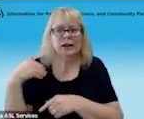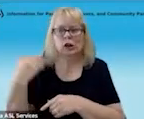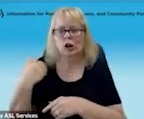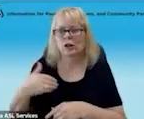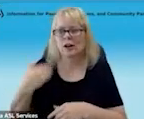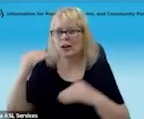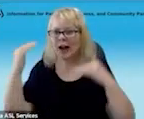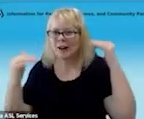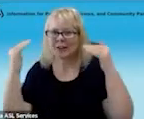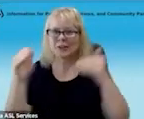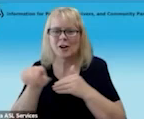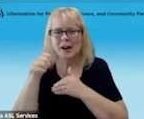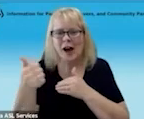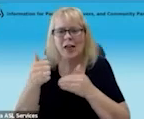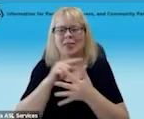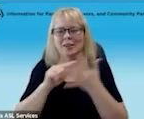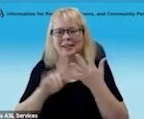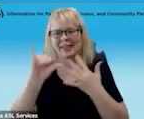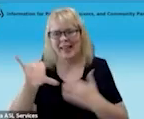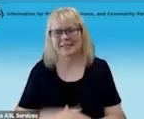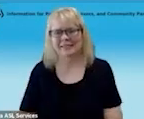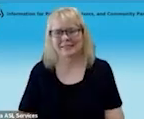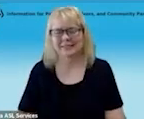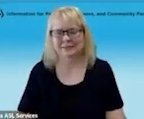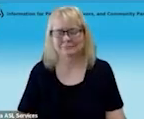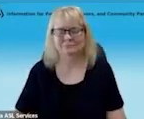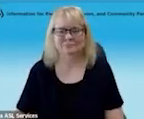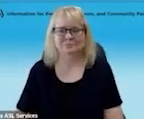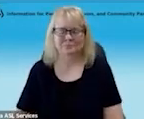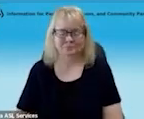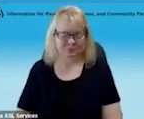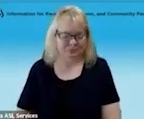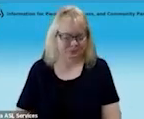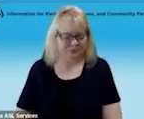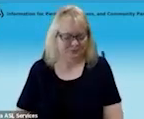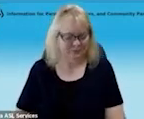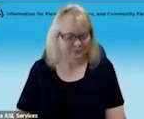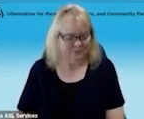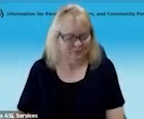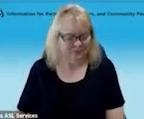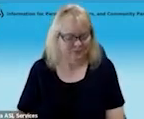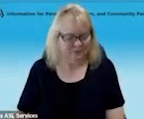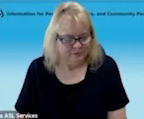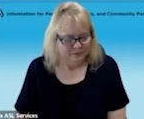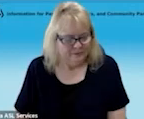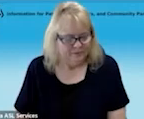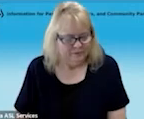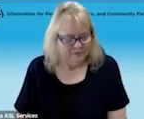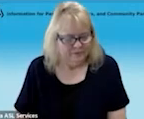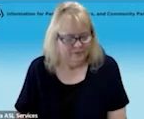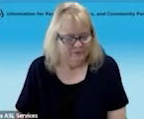might want to include under other. We have caregivers, parents, siblings, spouse, partner, teen, youth, young